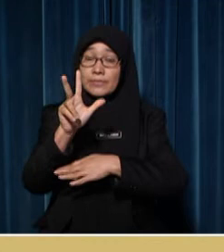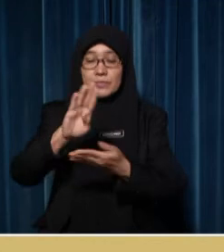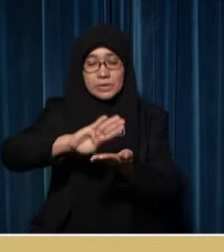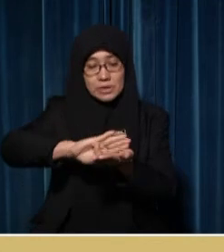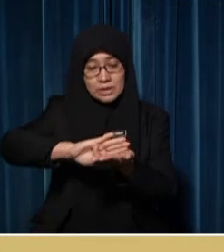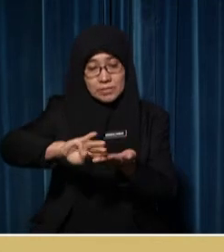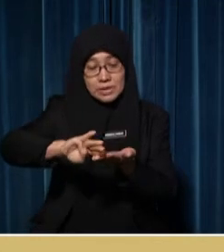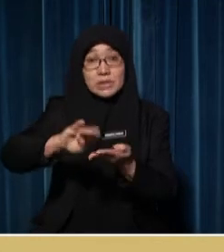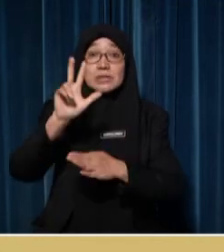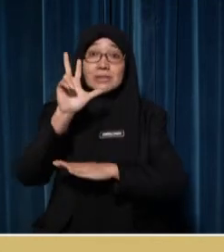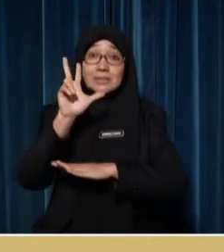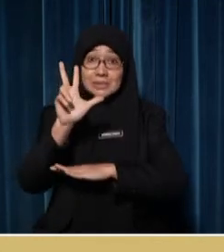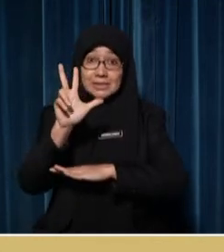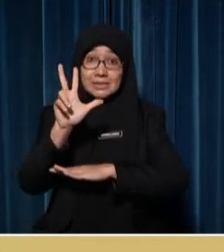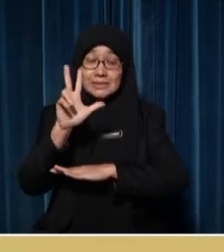minus 3,